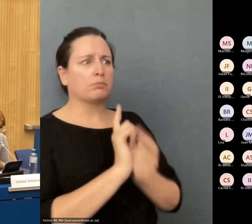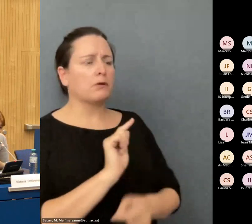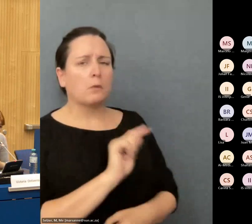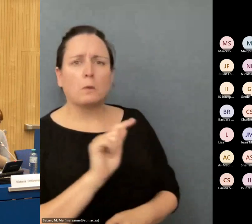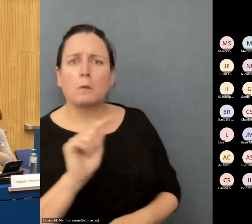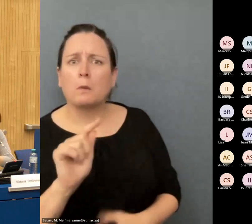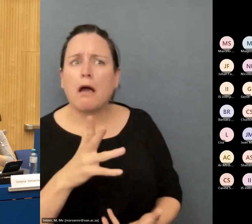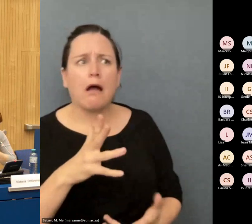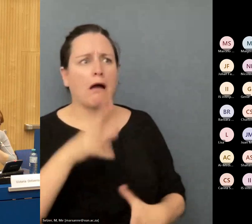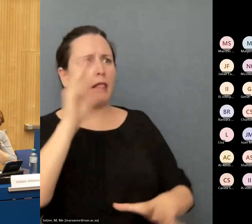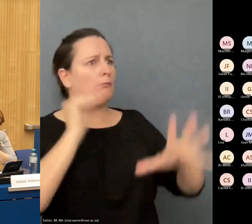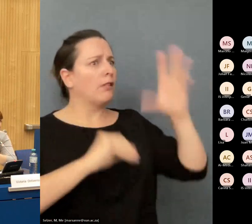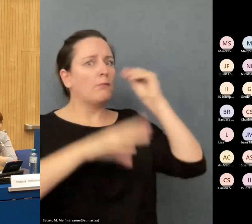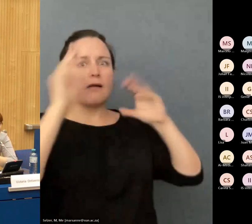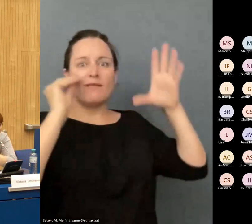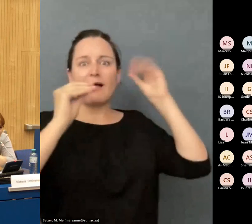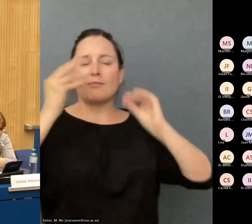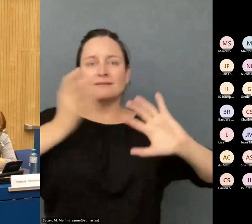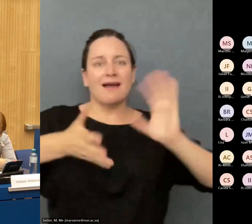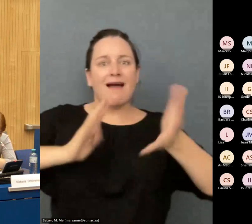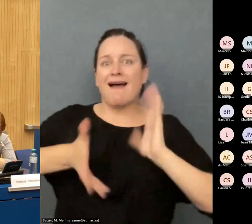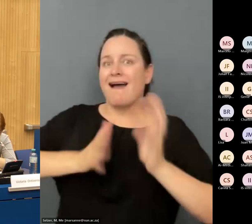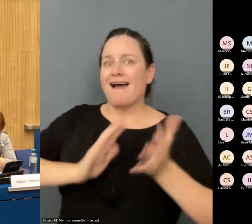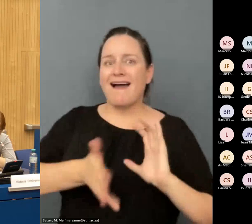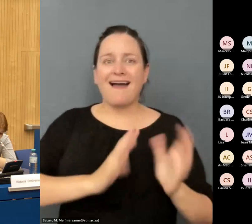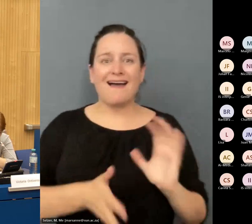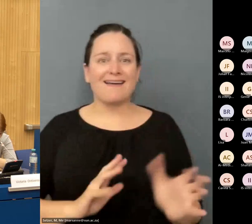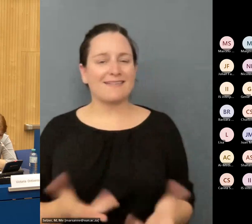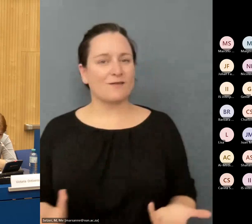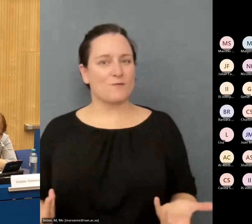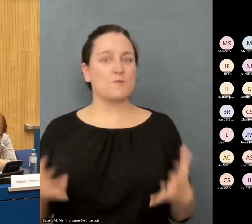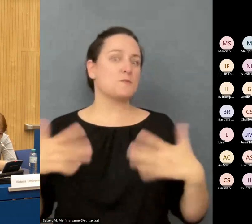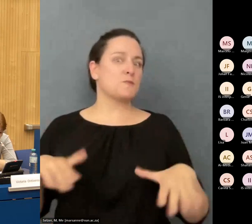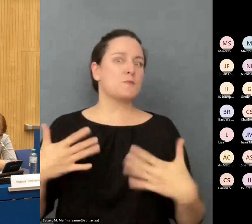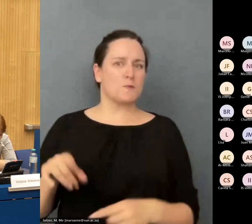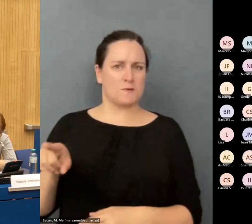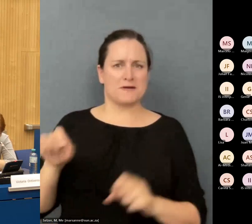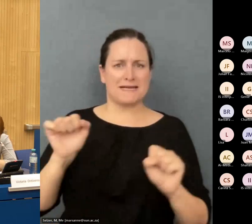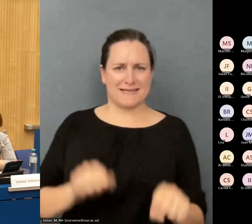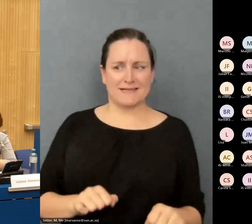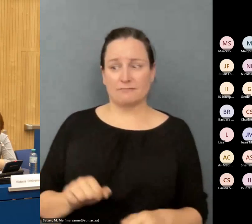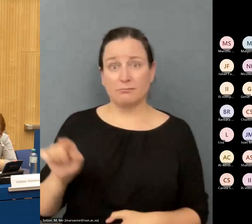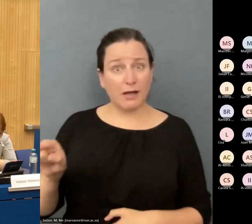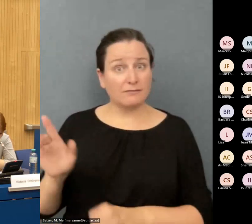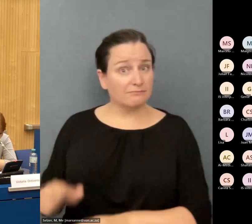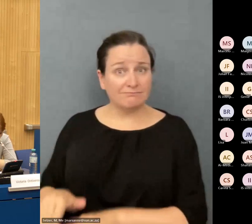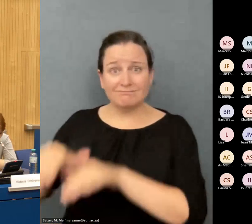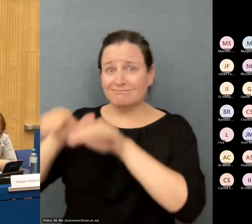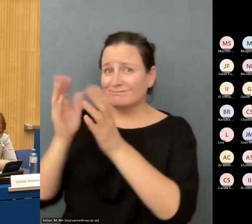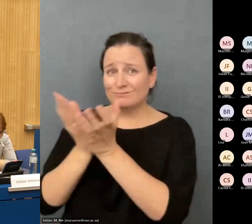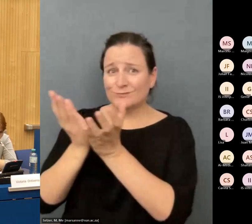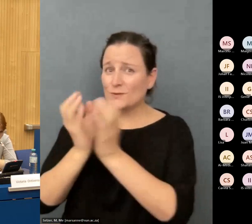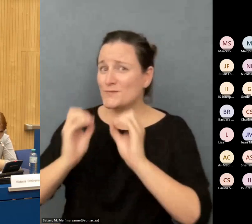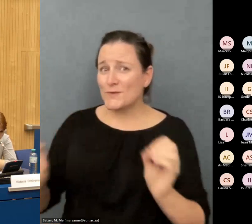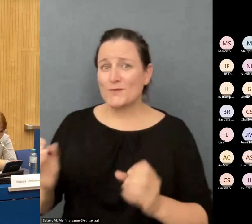because they didn't even have access to normal or mainstream, traditional or mainstream schools. So